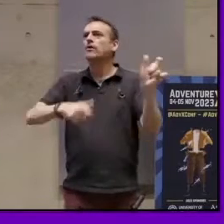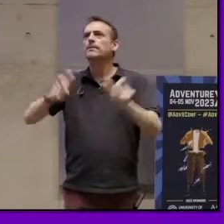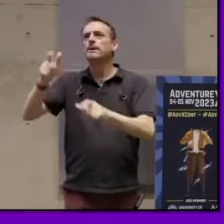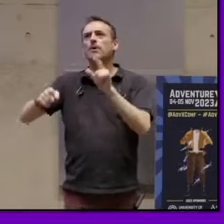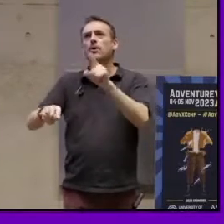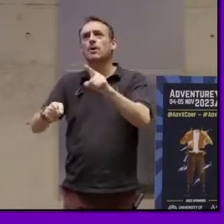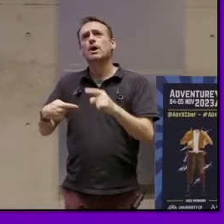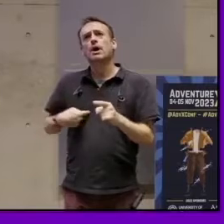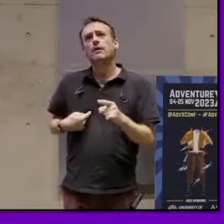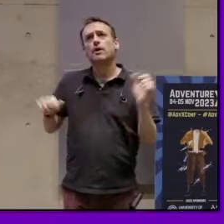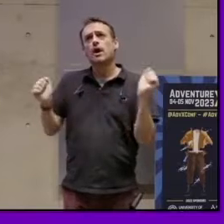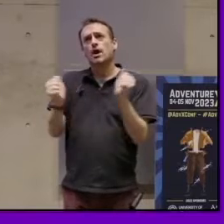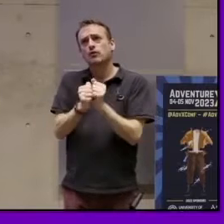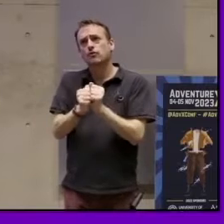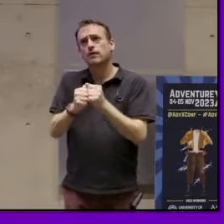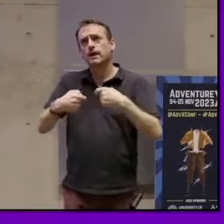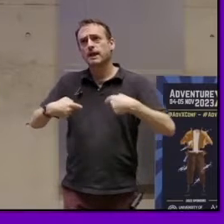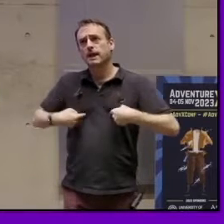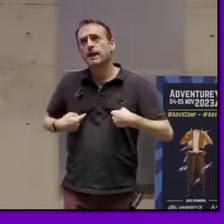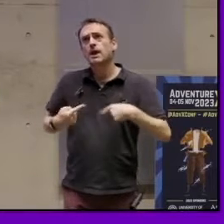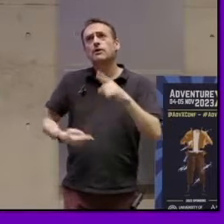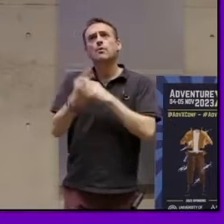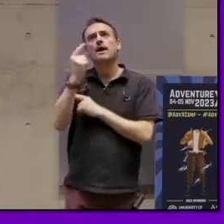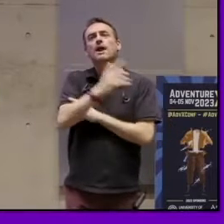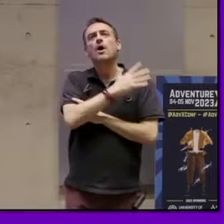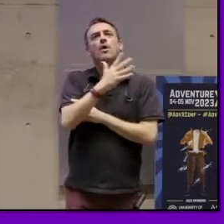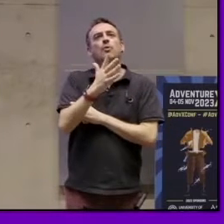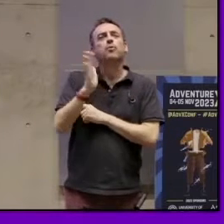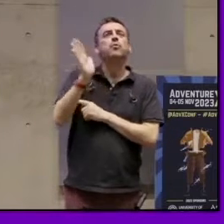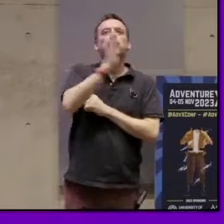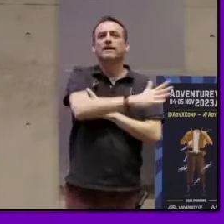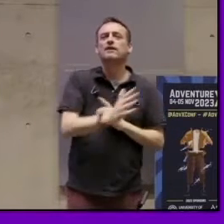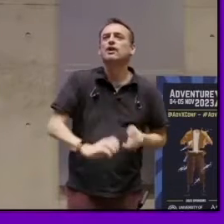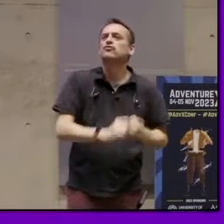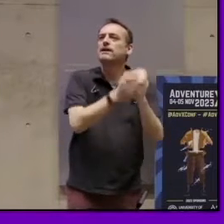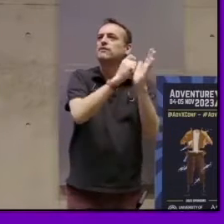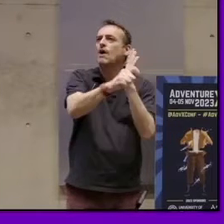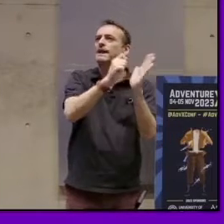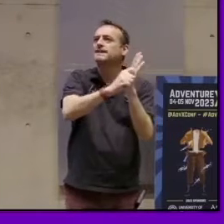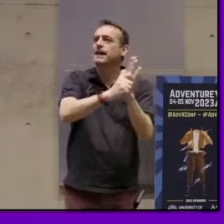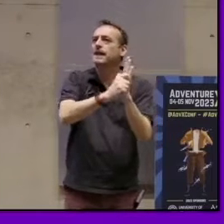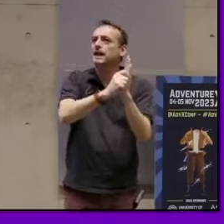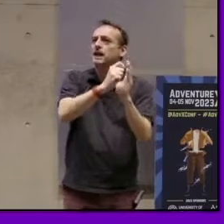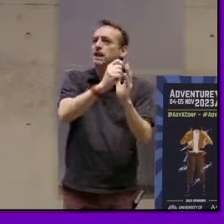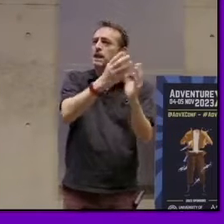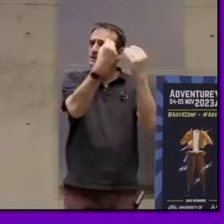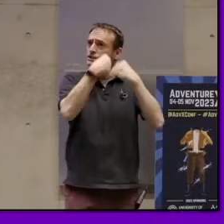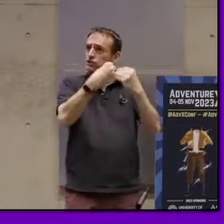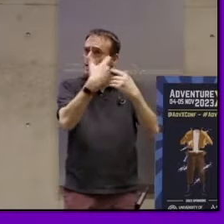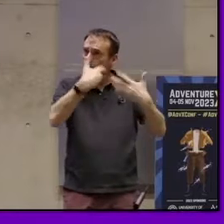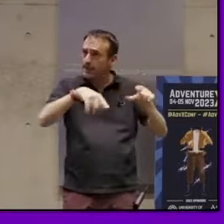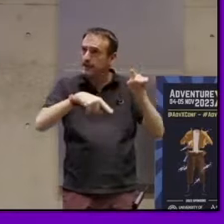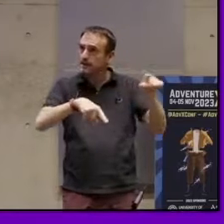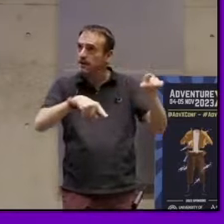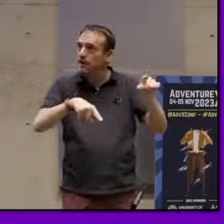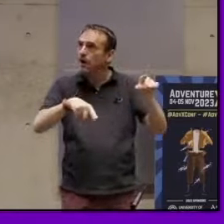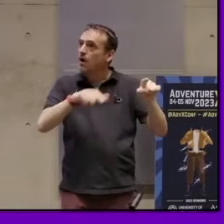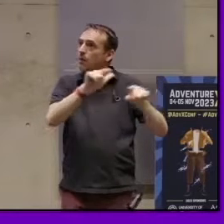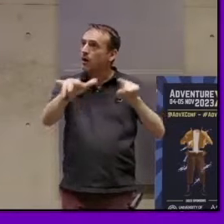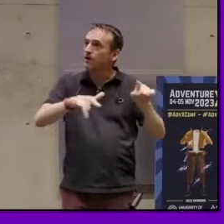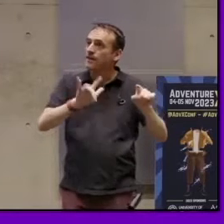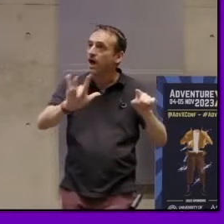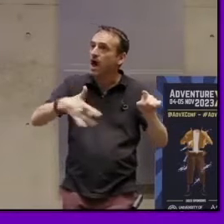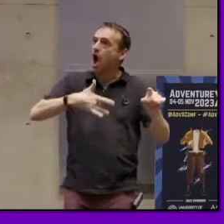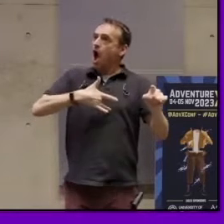hand if you've taken a creative writing class in the West. Yeah, awesome. What did they tell you was the heart of